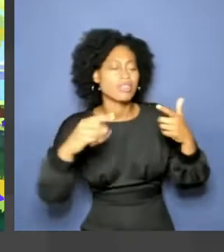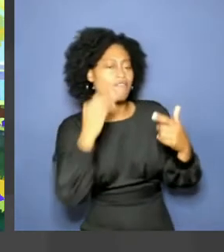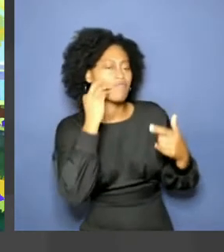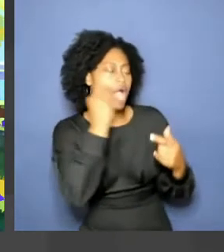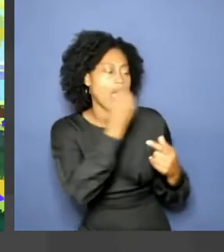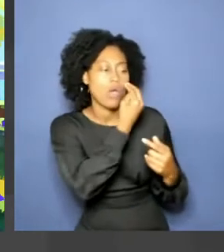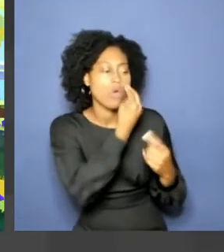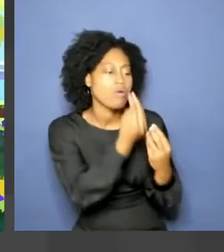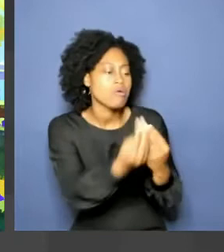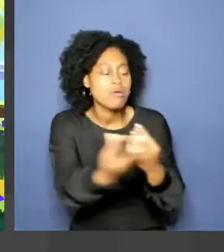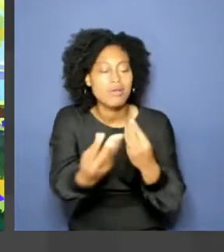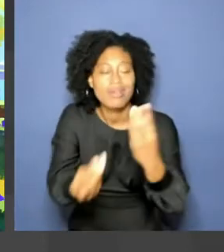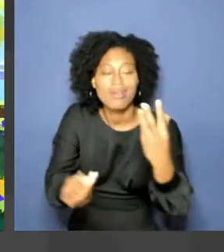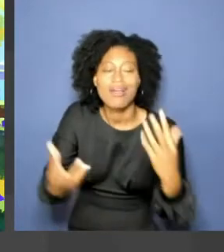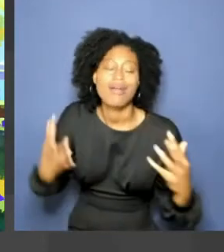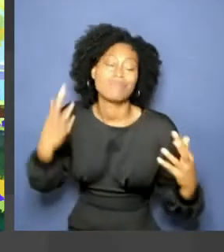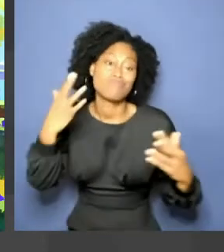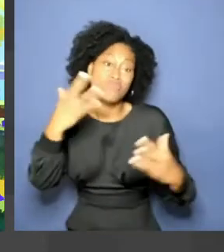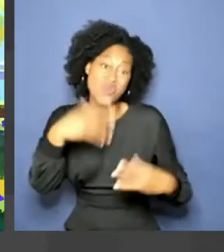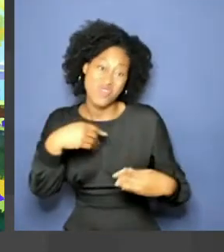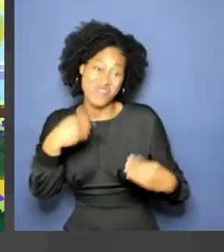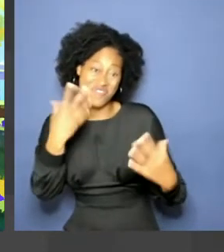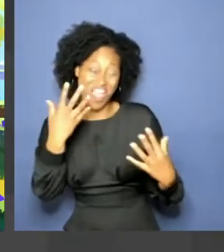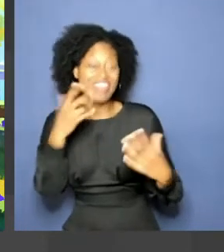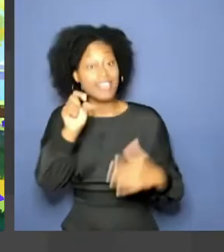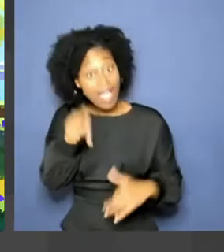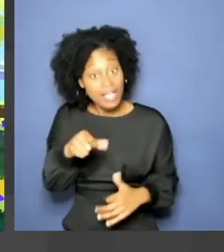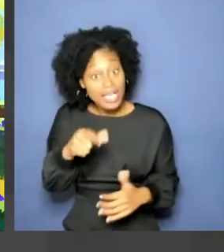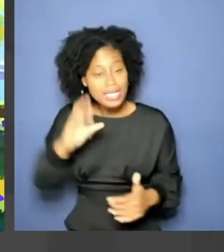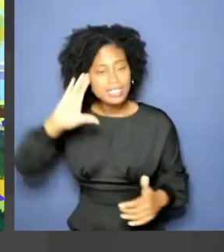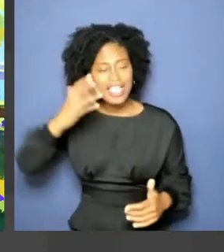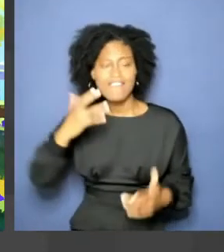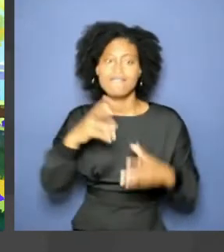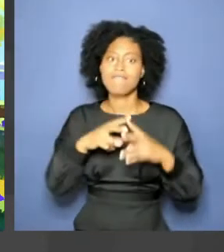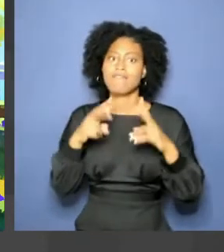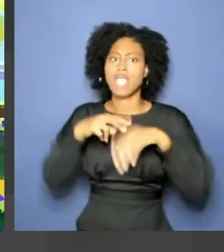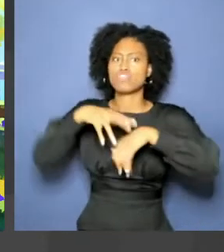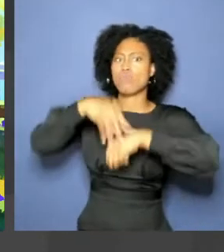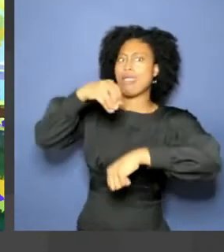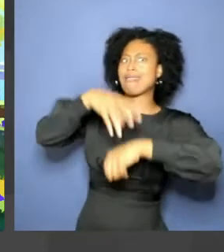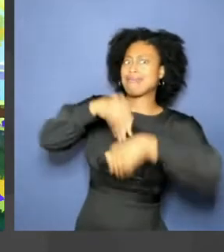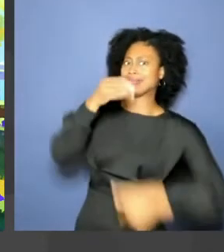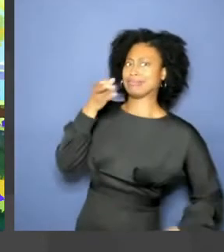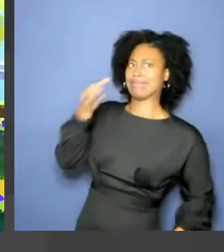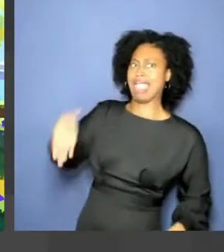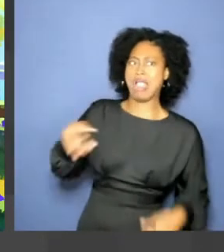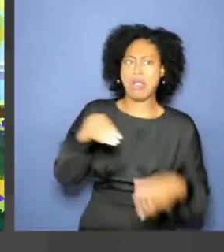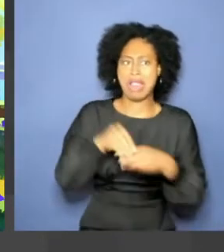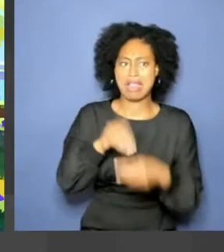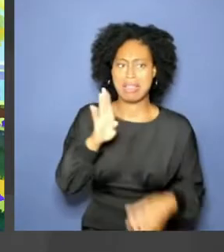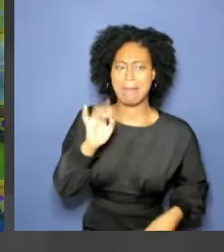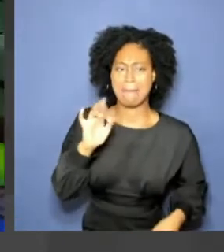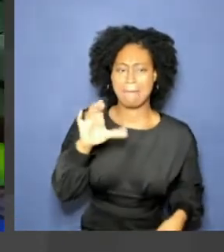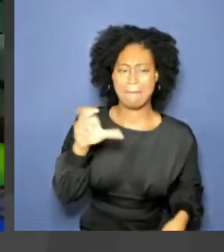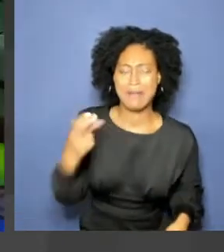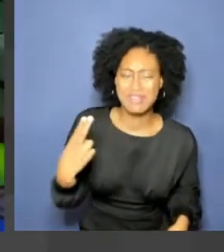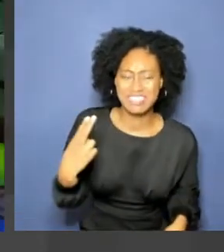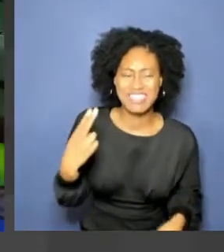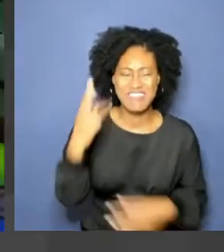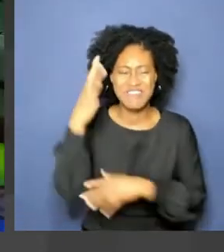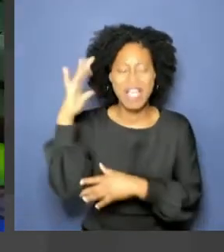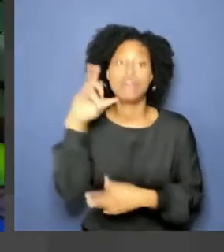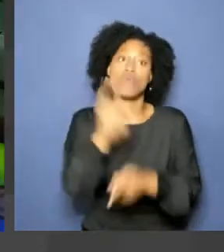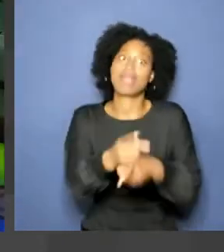It's really beautiful. It looks very Swedish in the birch forest. That's true. That's actually a very Swedish forest. Yeah.